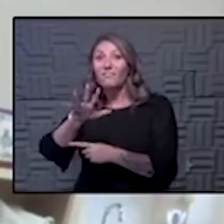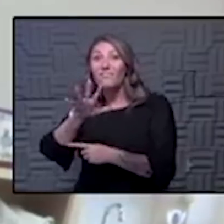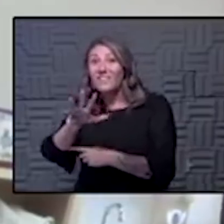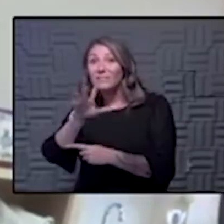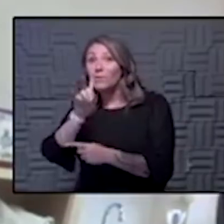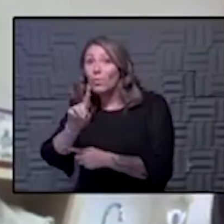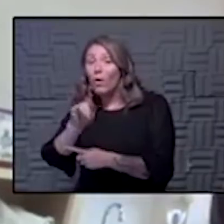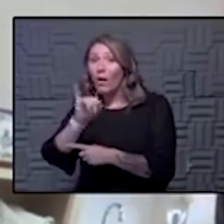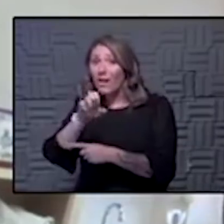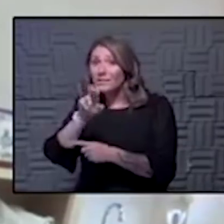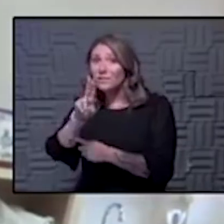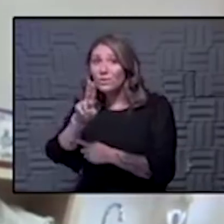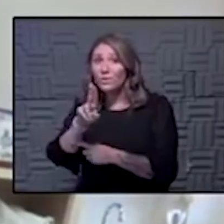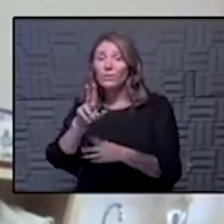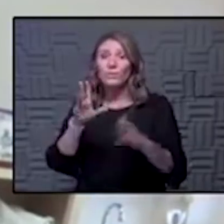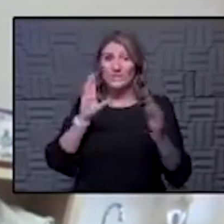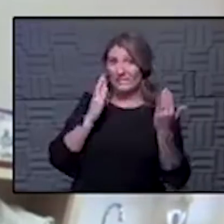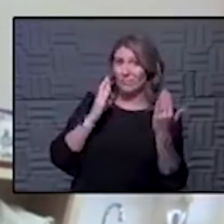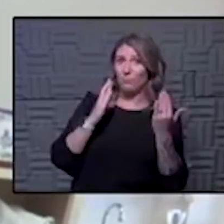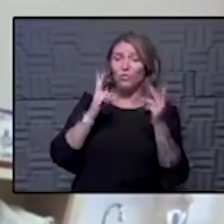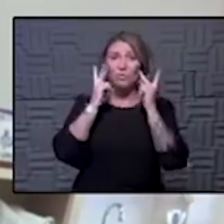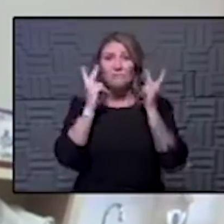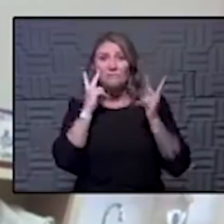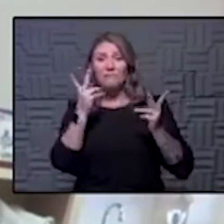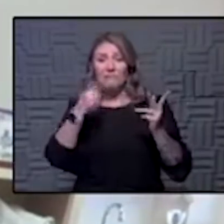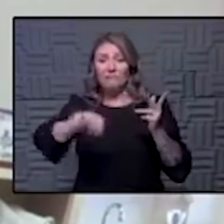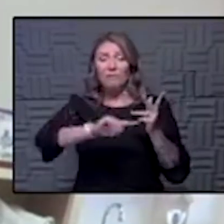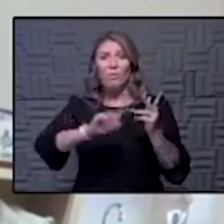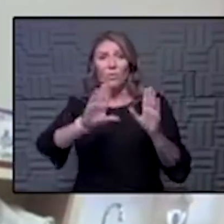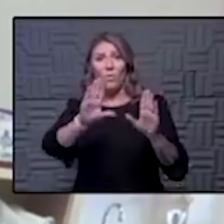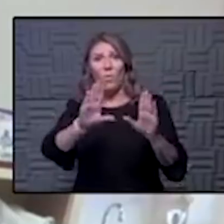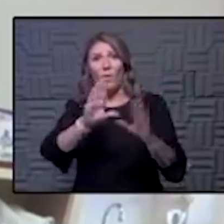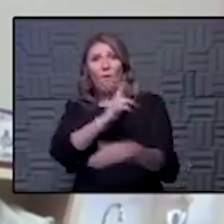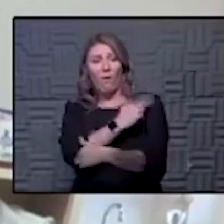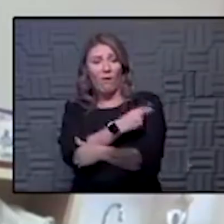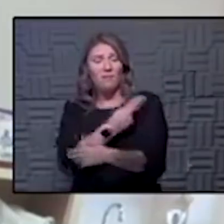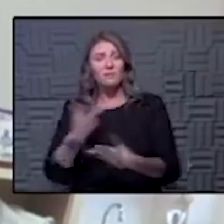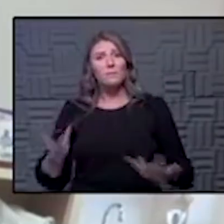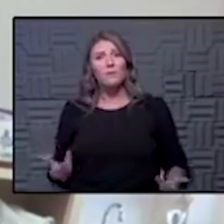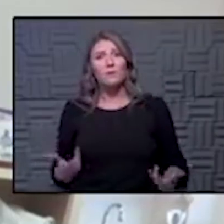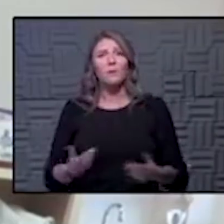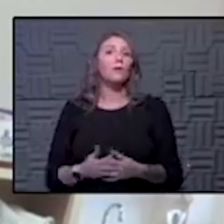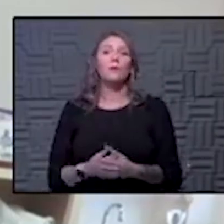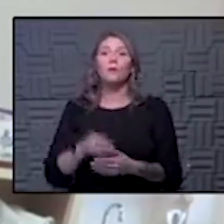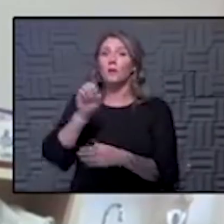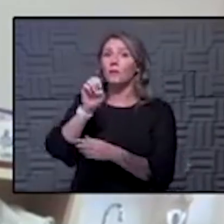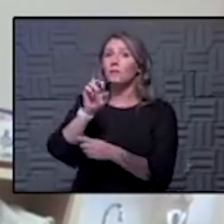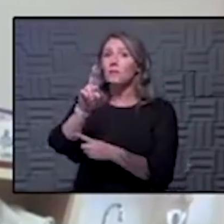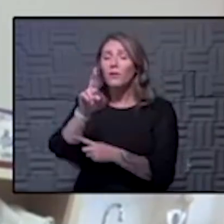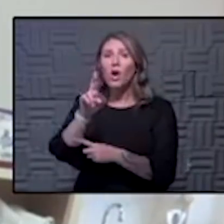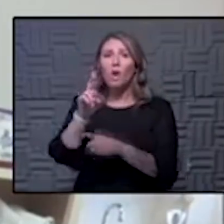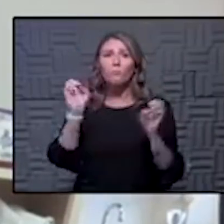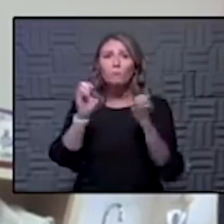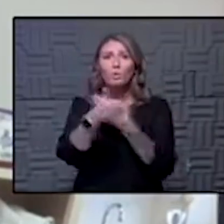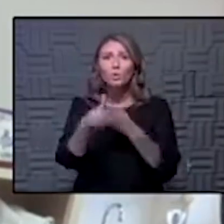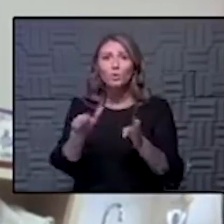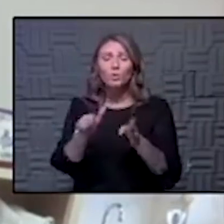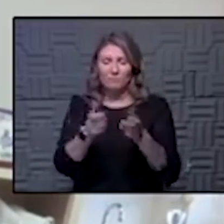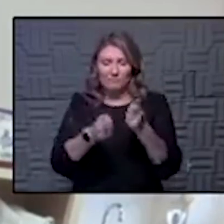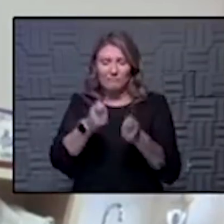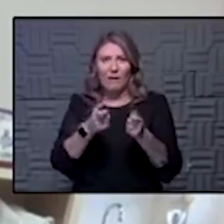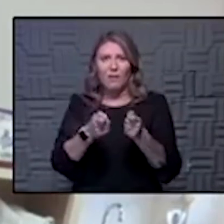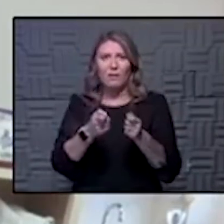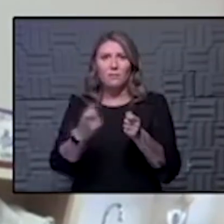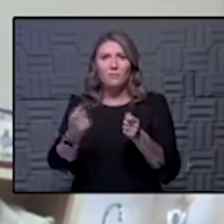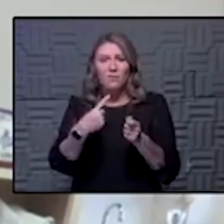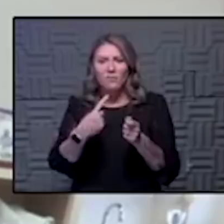as I said earlier, similar to what you were saying at your hospital, but the ERs, I just got a text saying the ERs